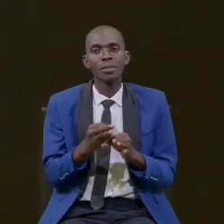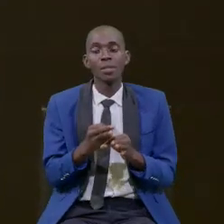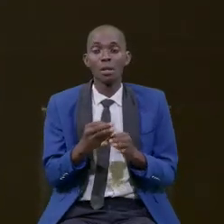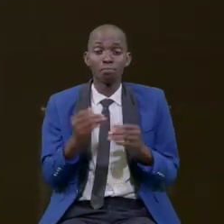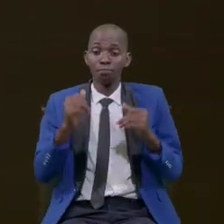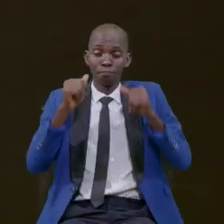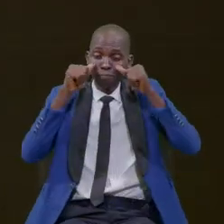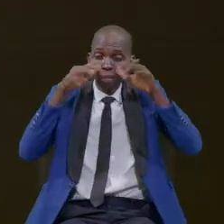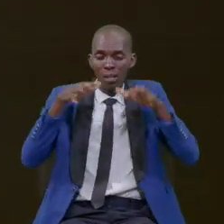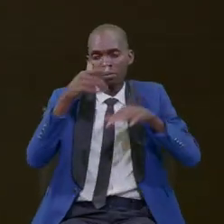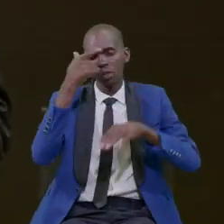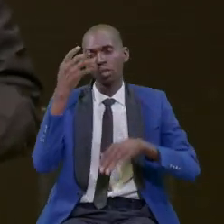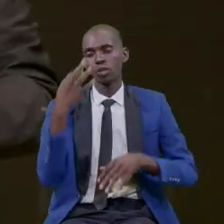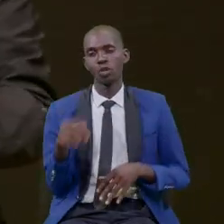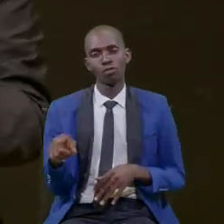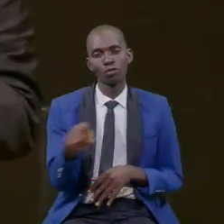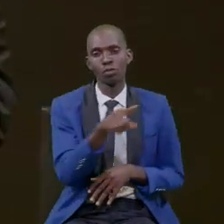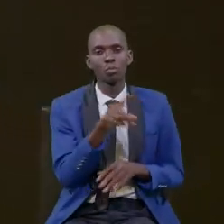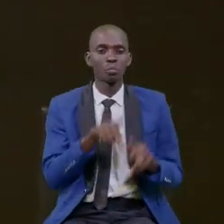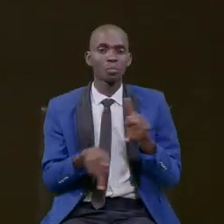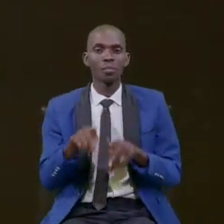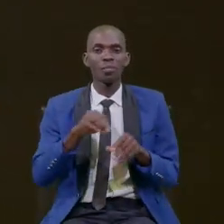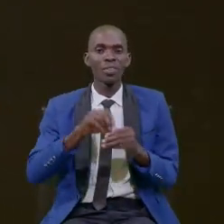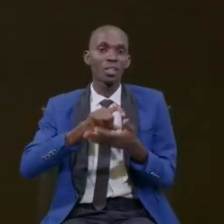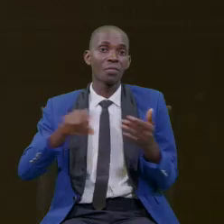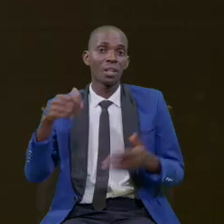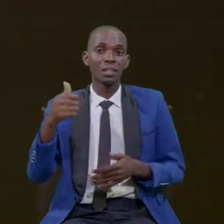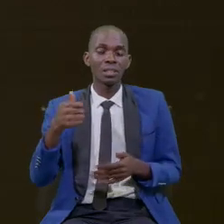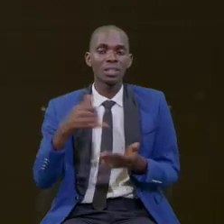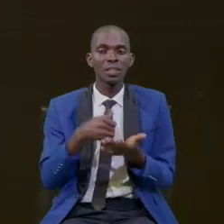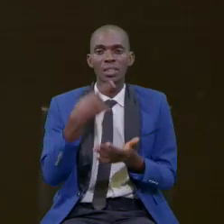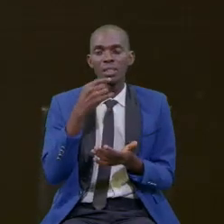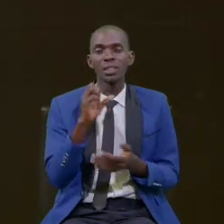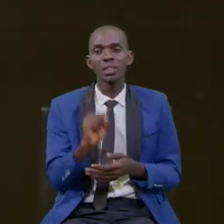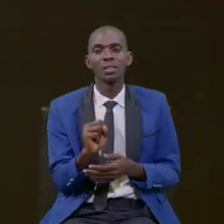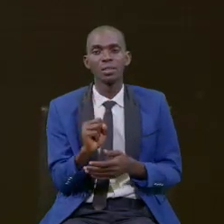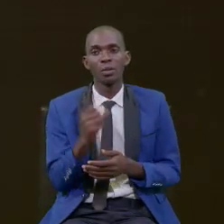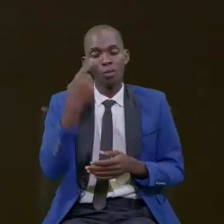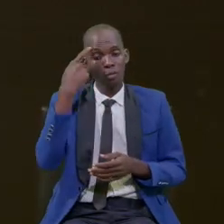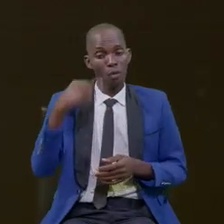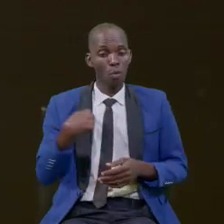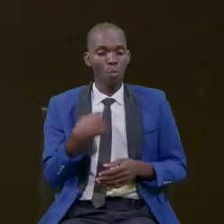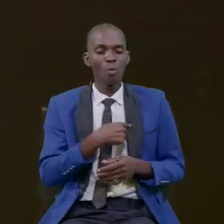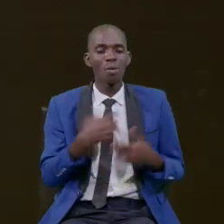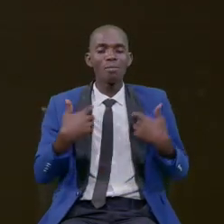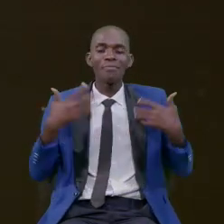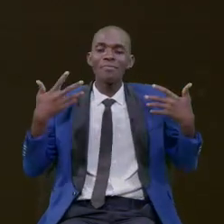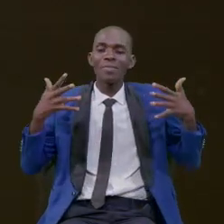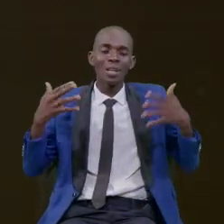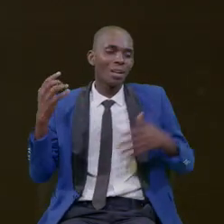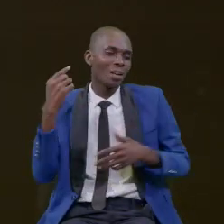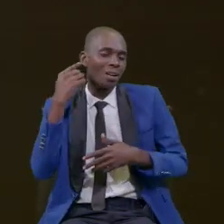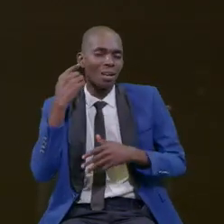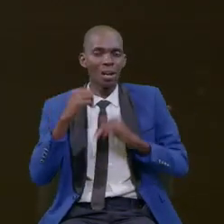Look at verse 10. In verse 10, it tells us, for we have heard how